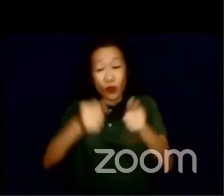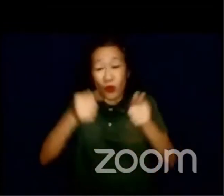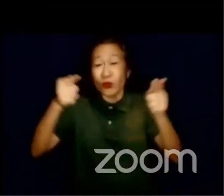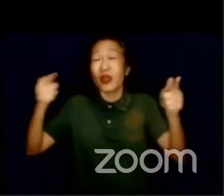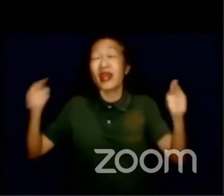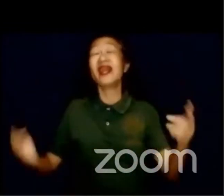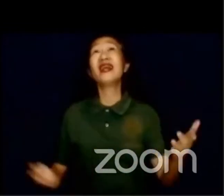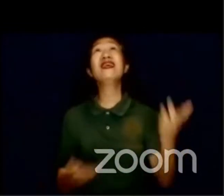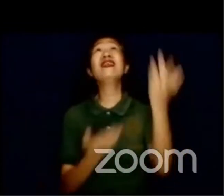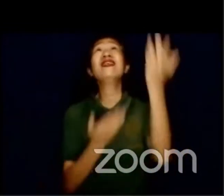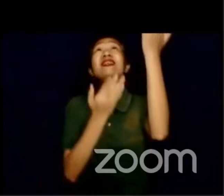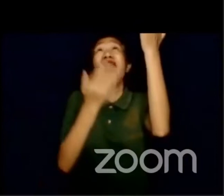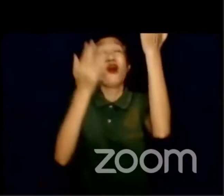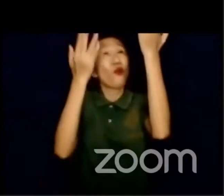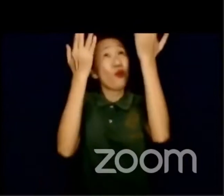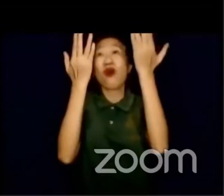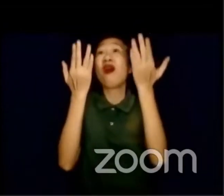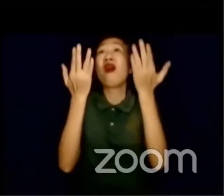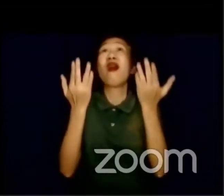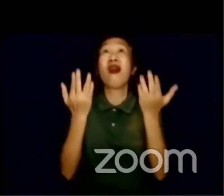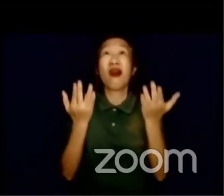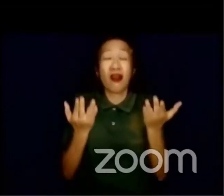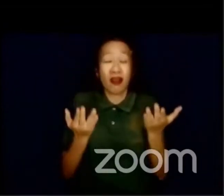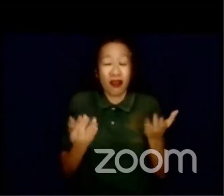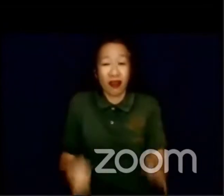art, how great thou